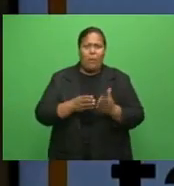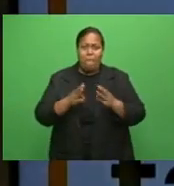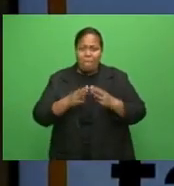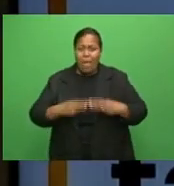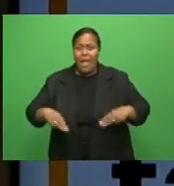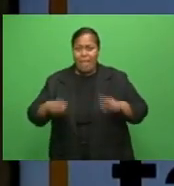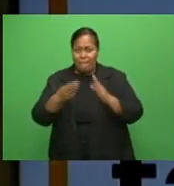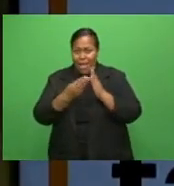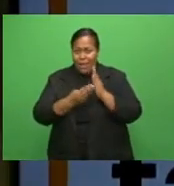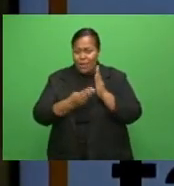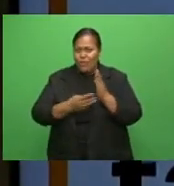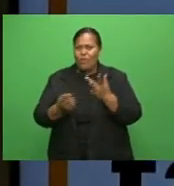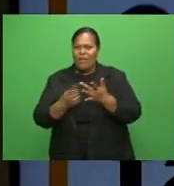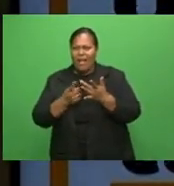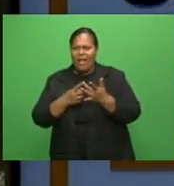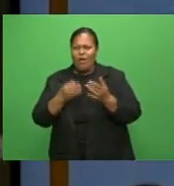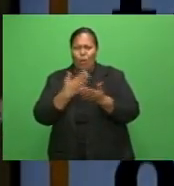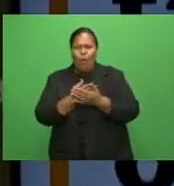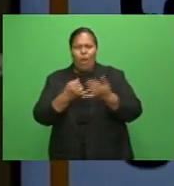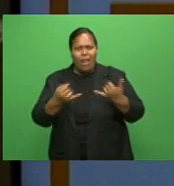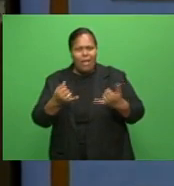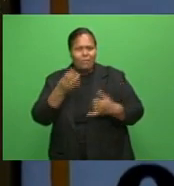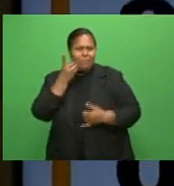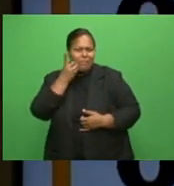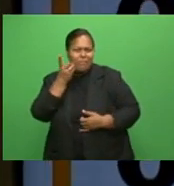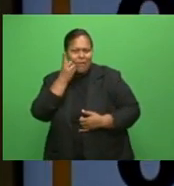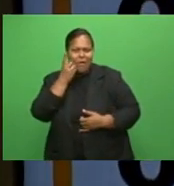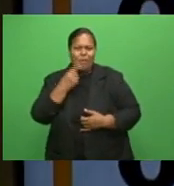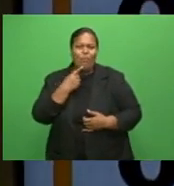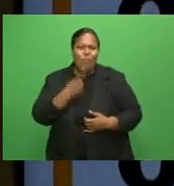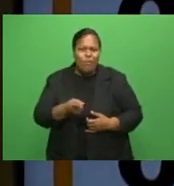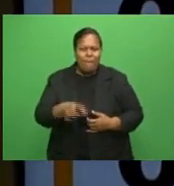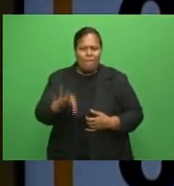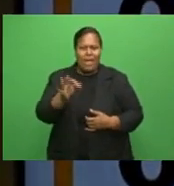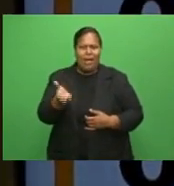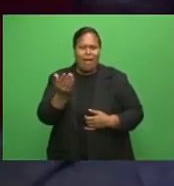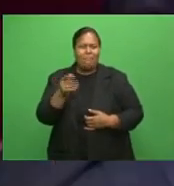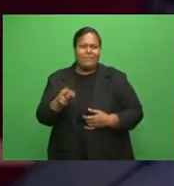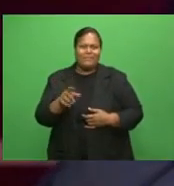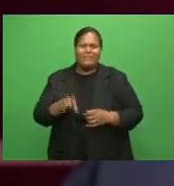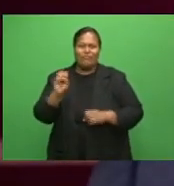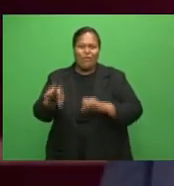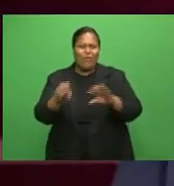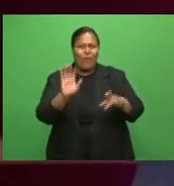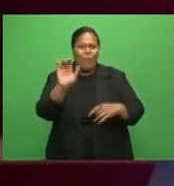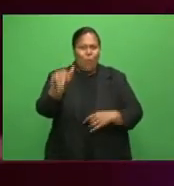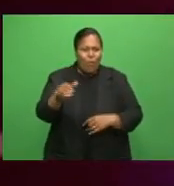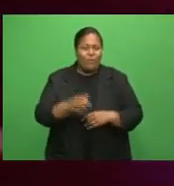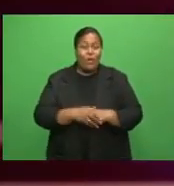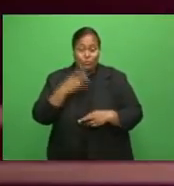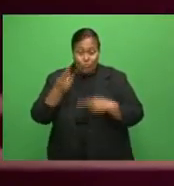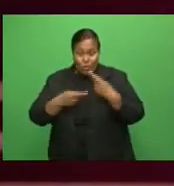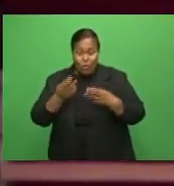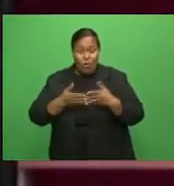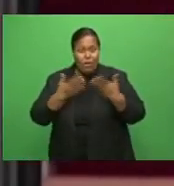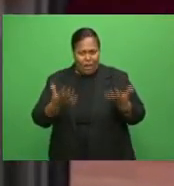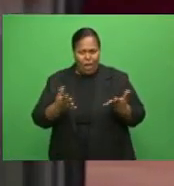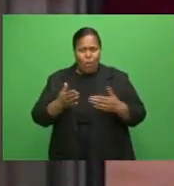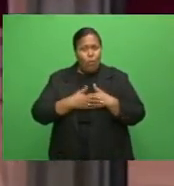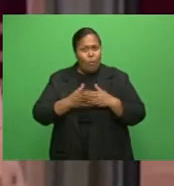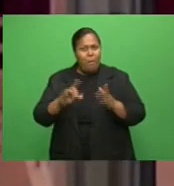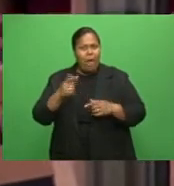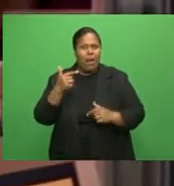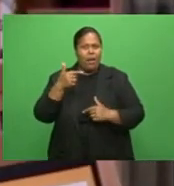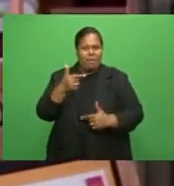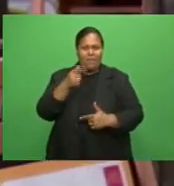online and mobile orders for pickup, delivery, and drive-through. As restaurants have started to reopen to limited dining, McDonald's